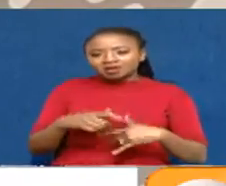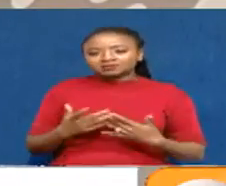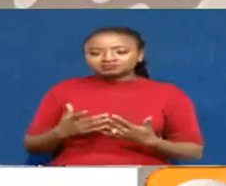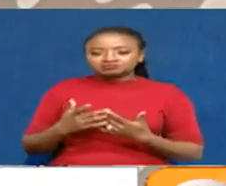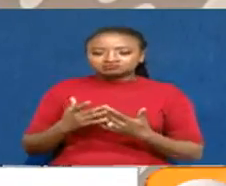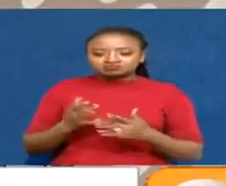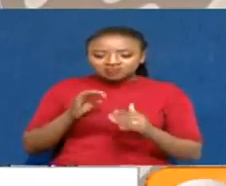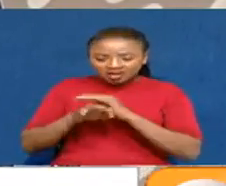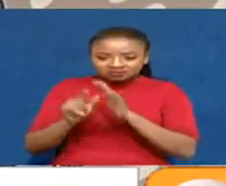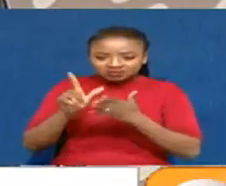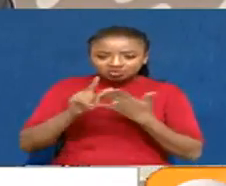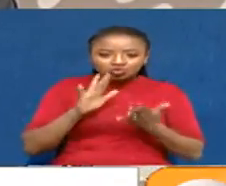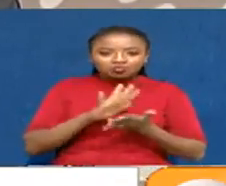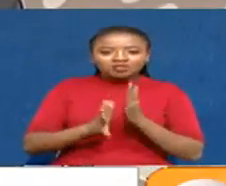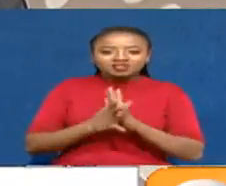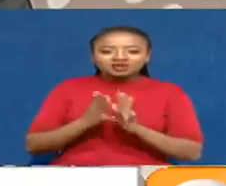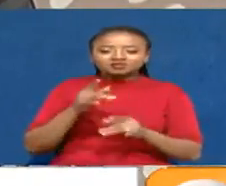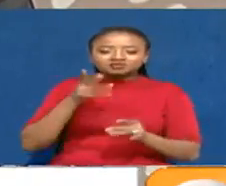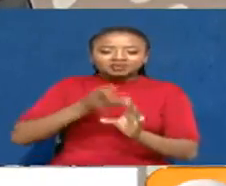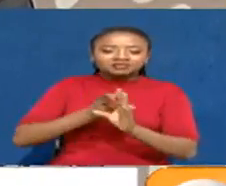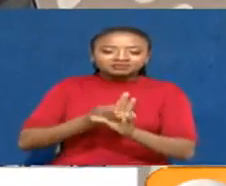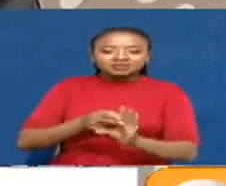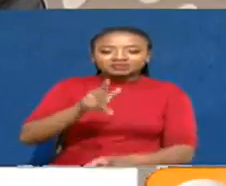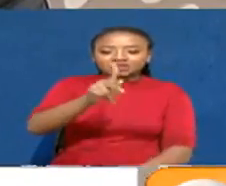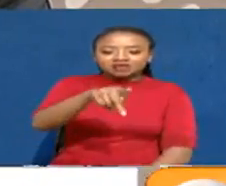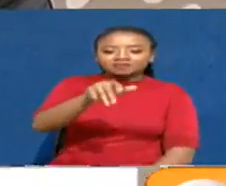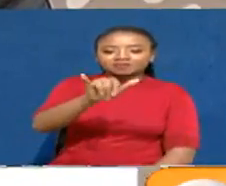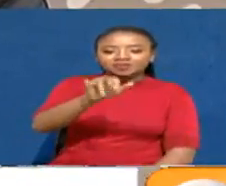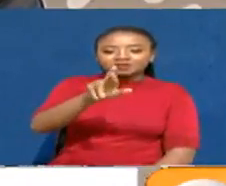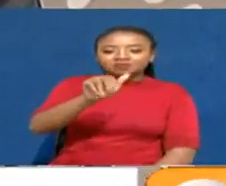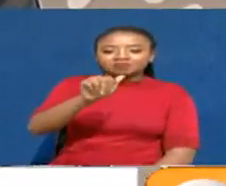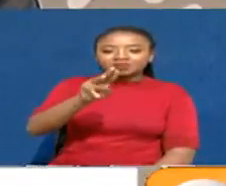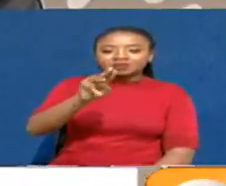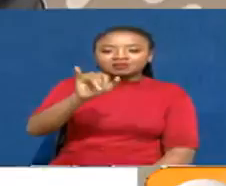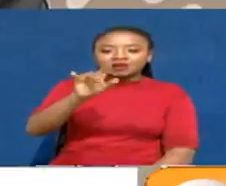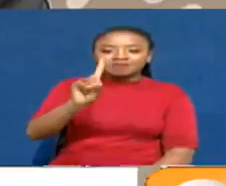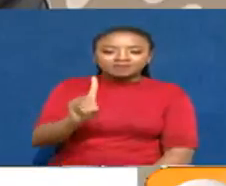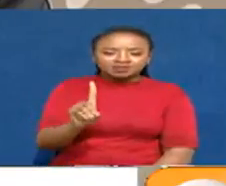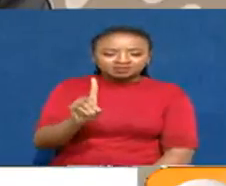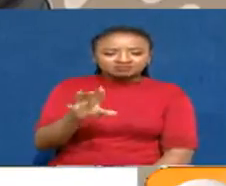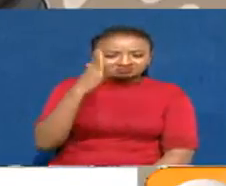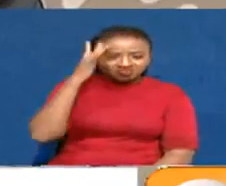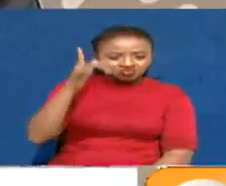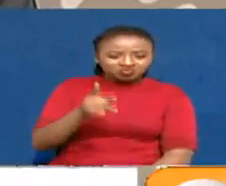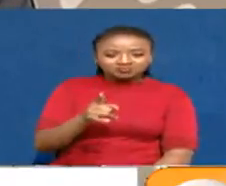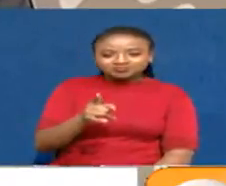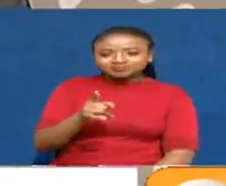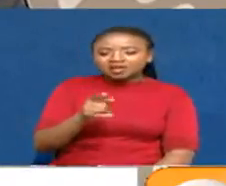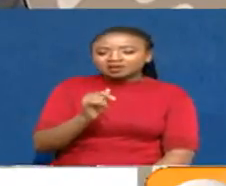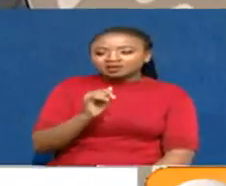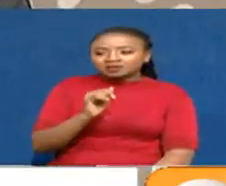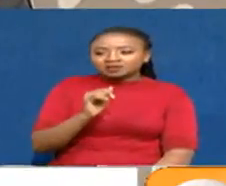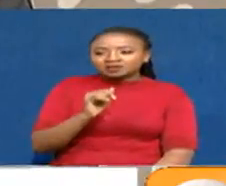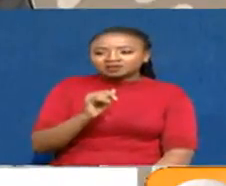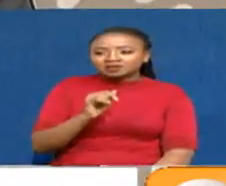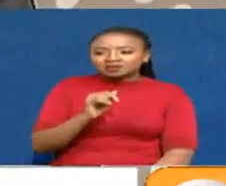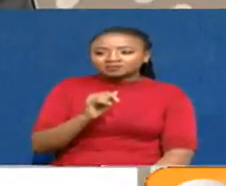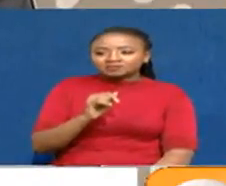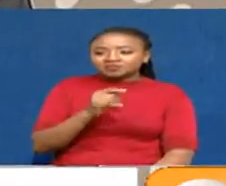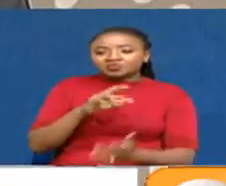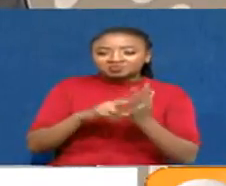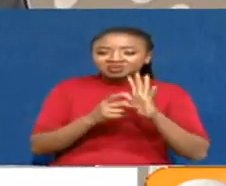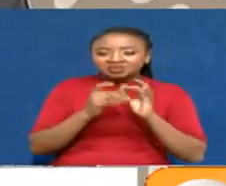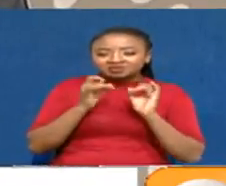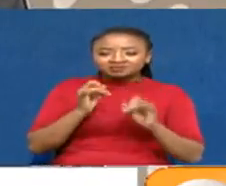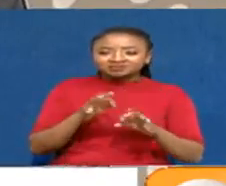happens when that happens? When such a, let's say, a cruel, if they can go to an extent of shaming you, they can as well